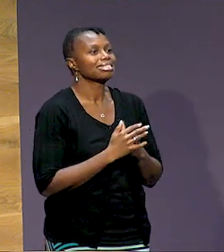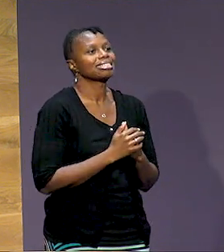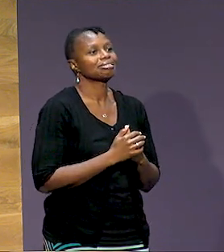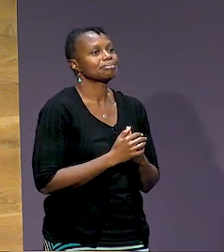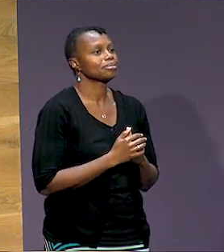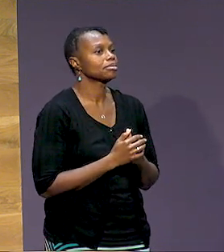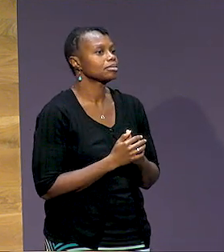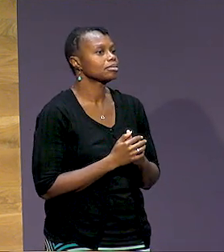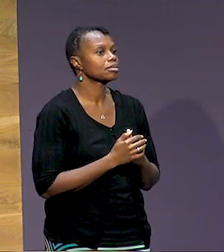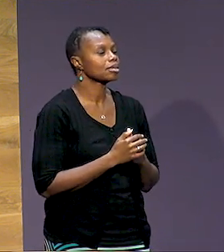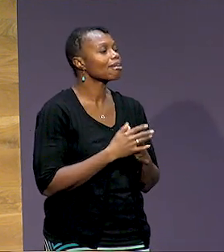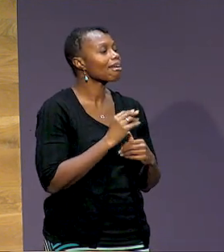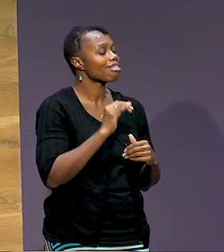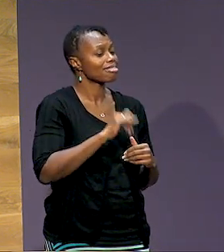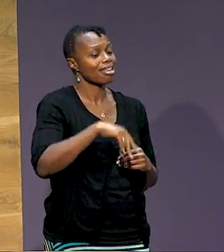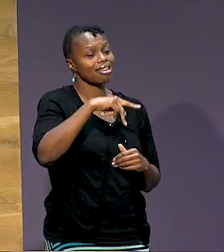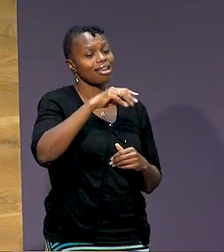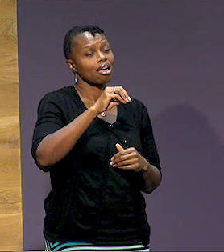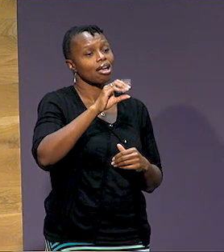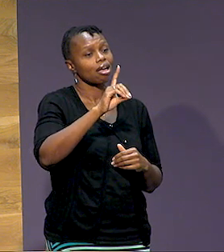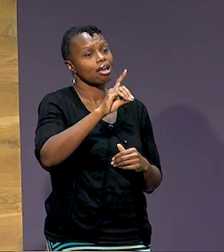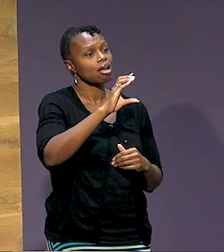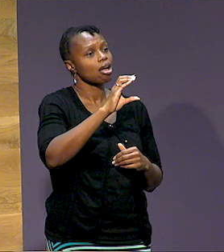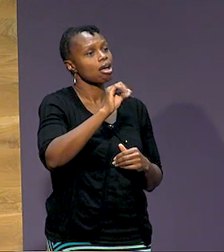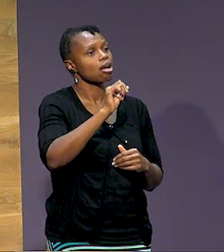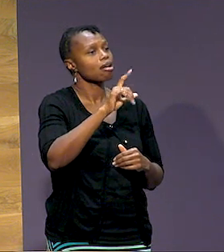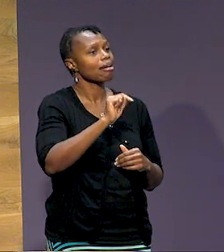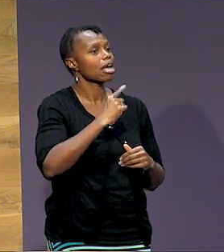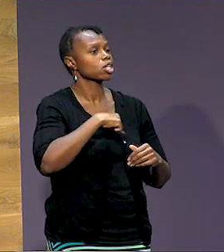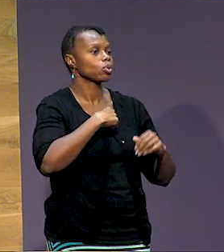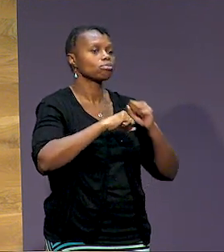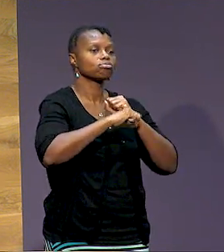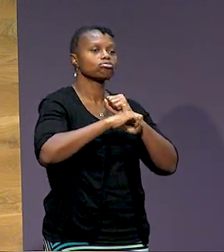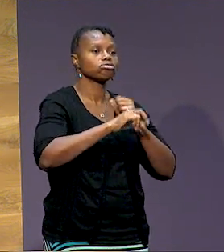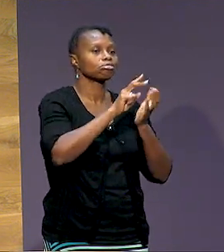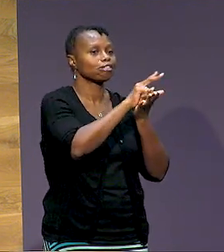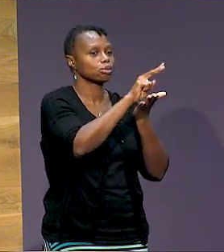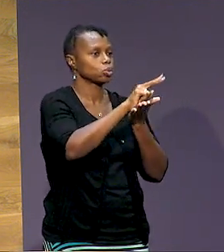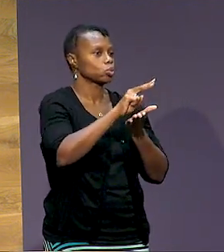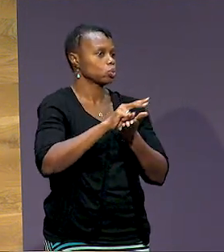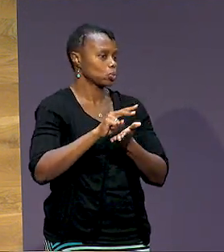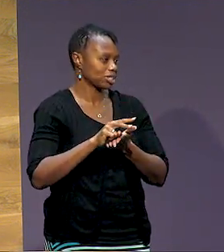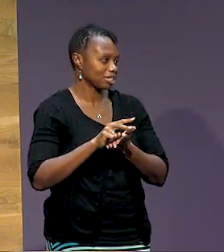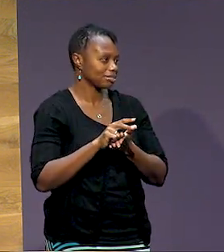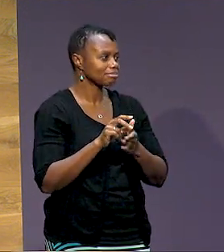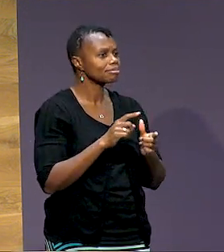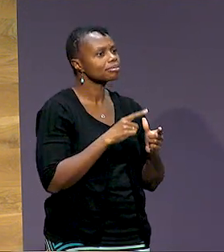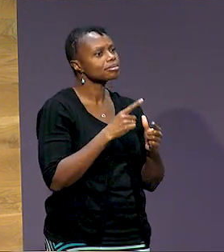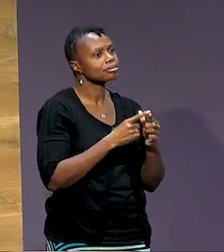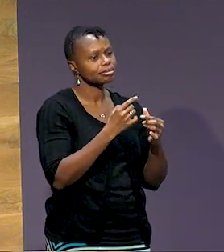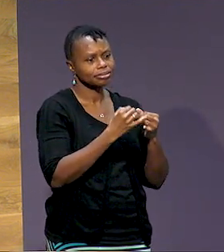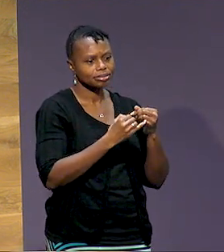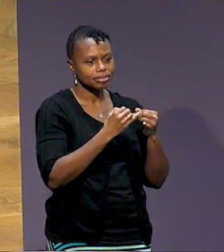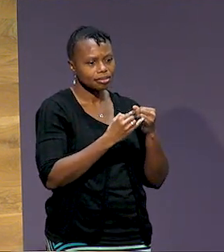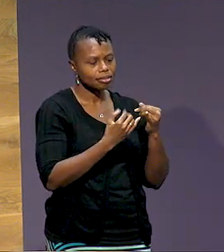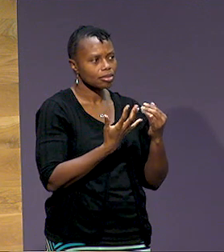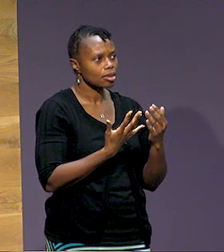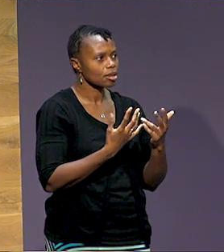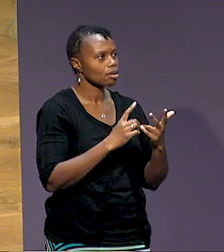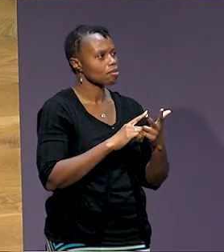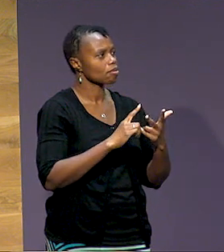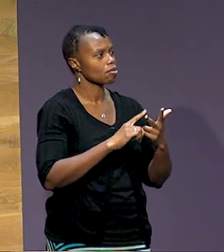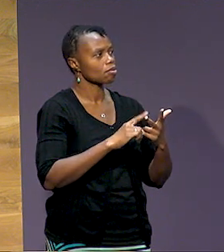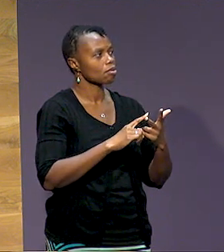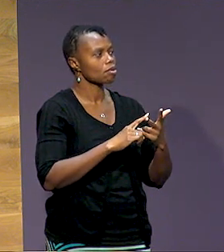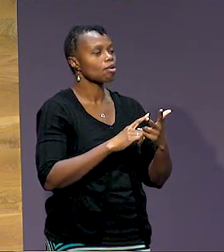that we put out there every 2 weeks at the moment. And then finally, through the ministry